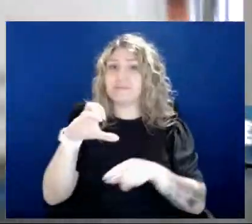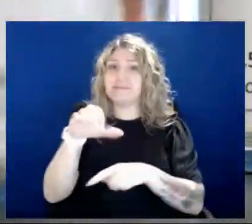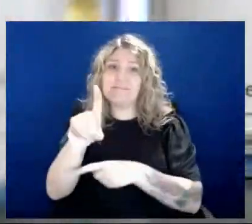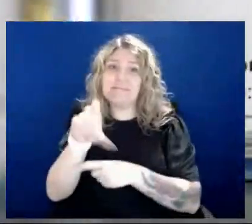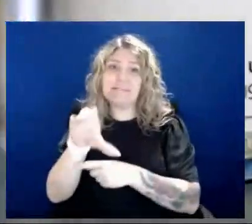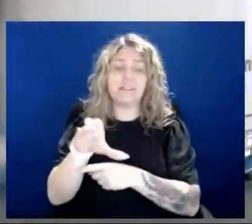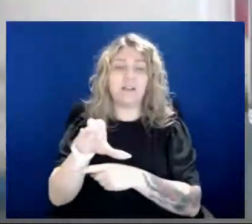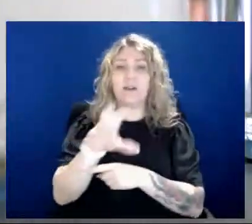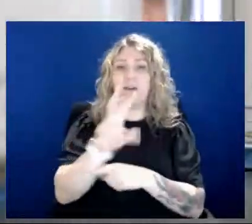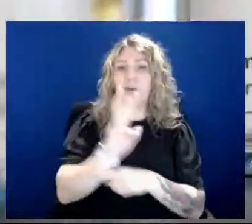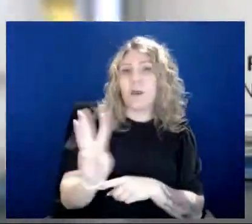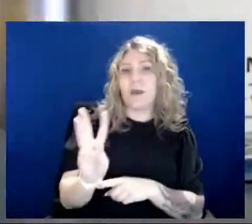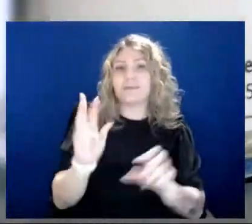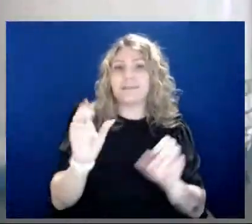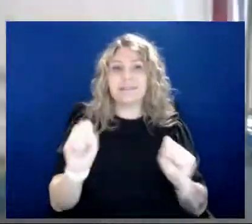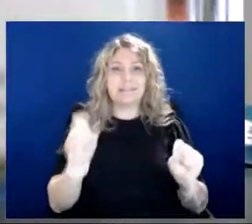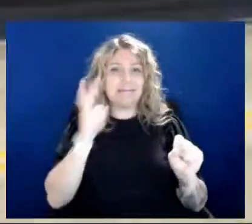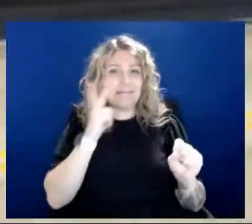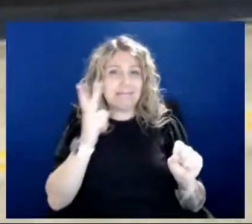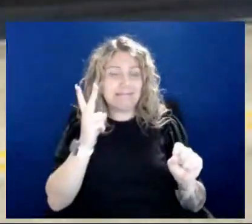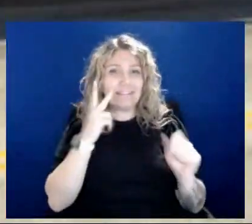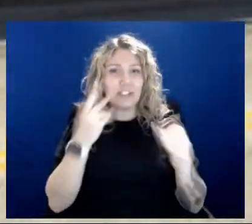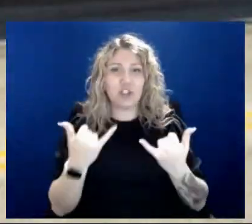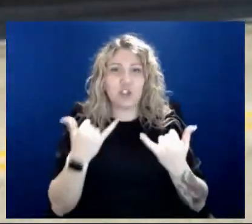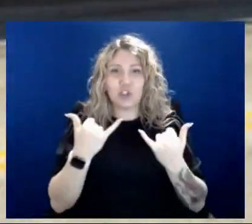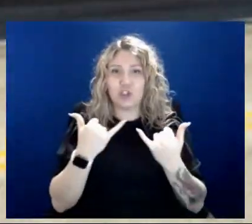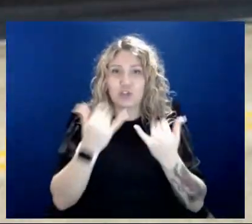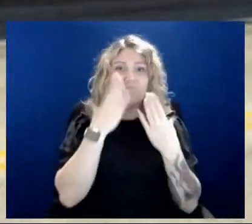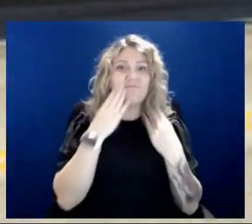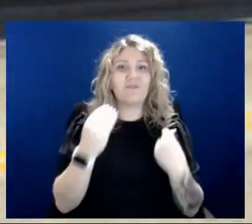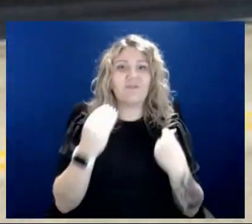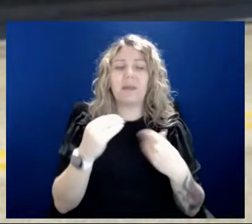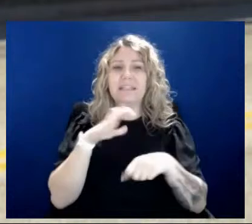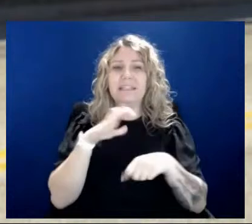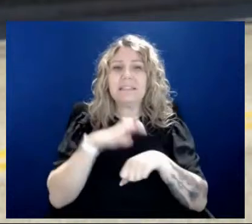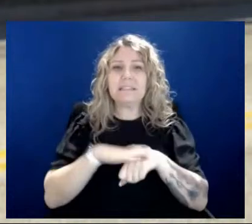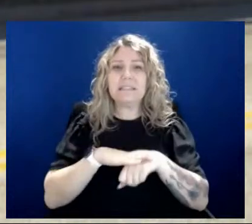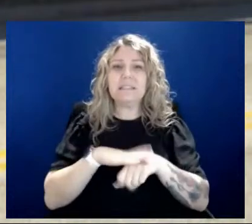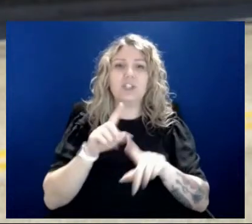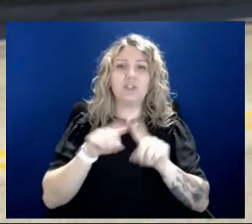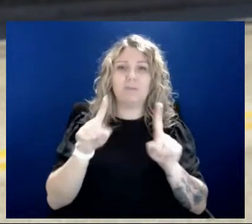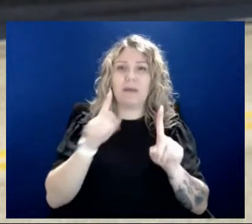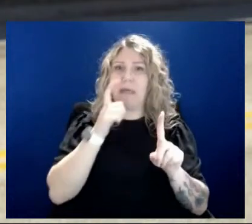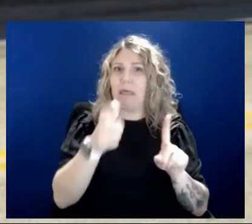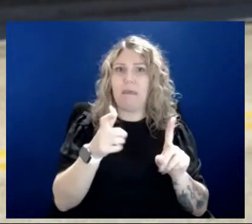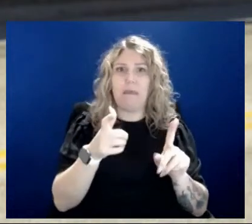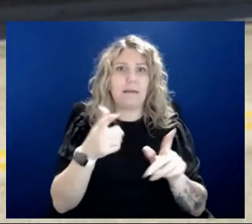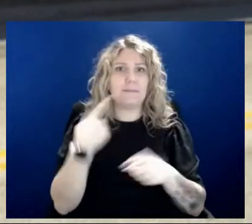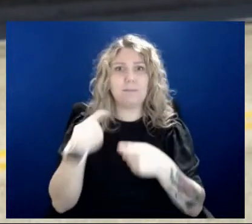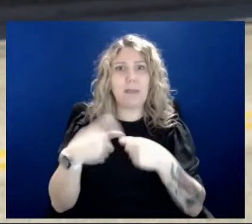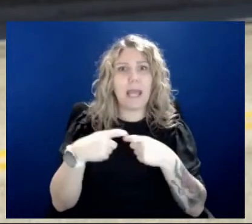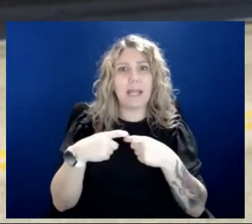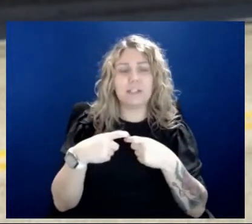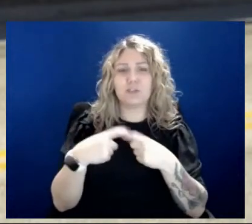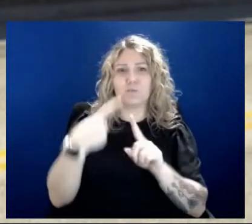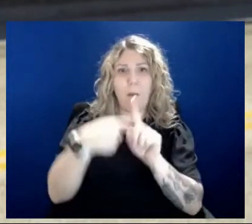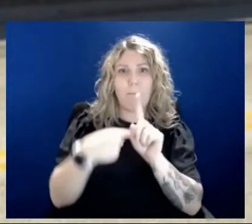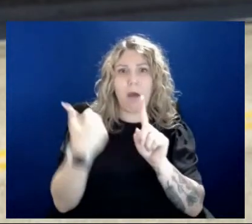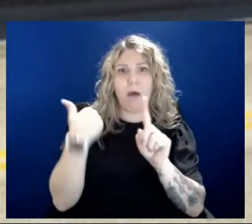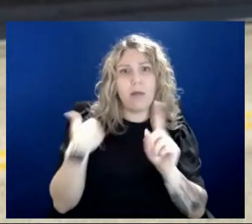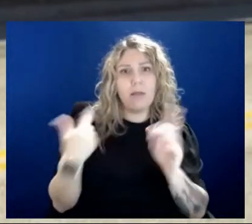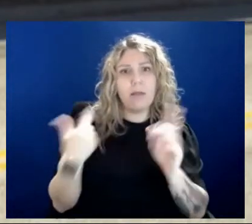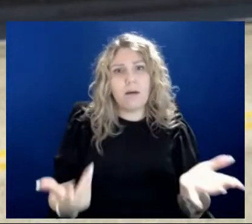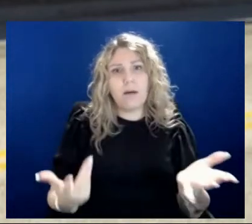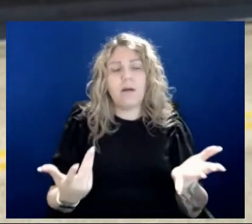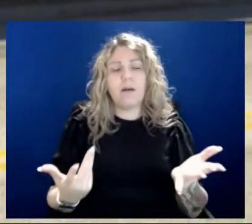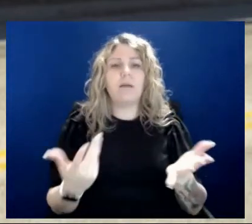could see current information in English, but the information in Spanish was lagging like a month. So for us, it was